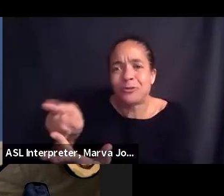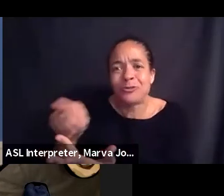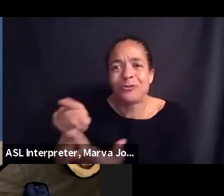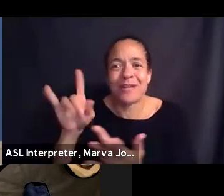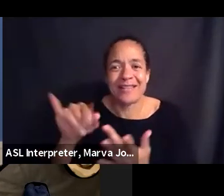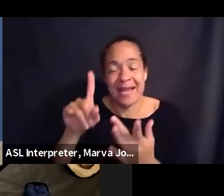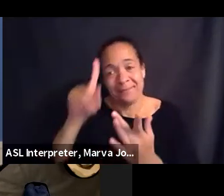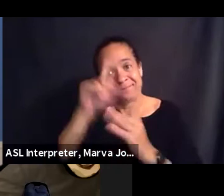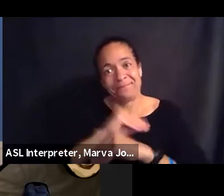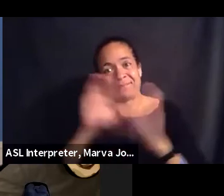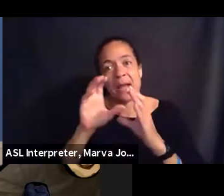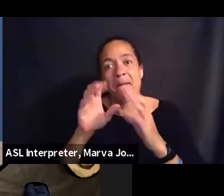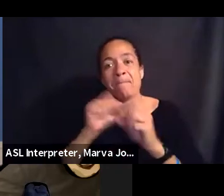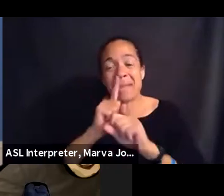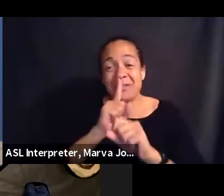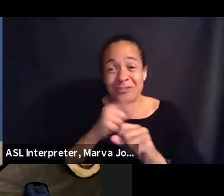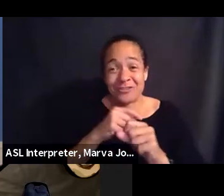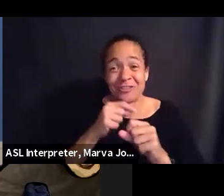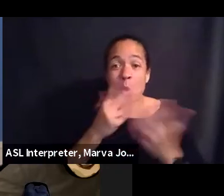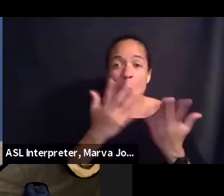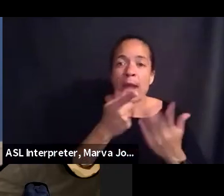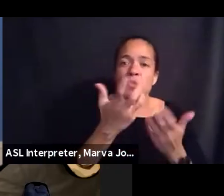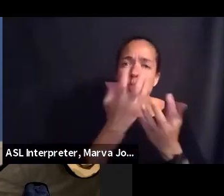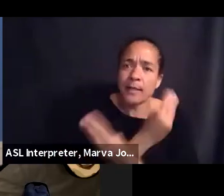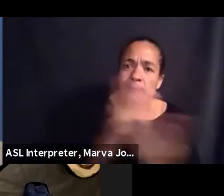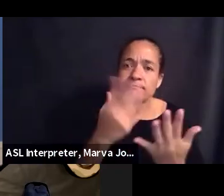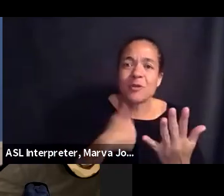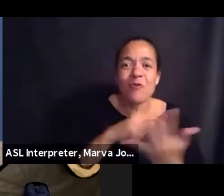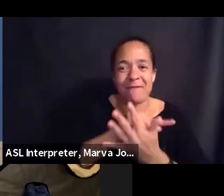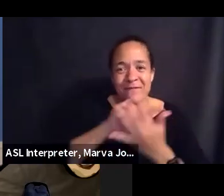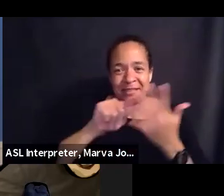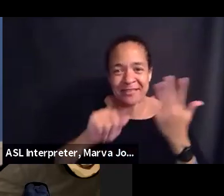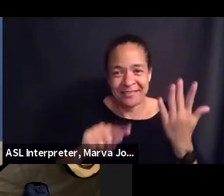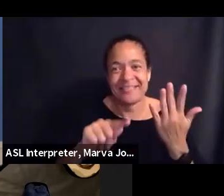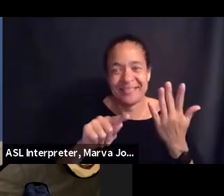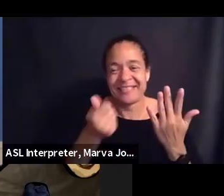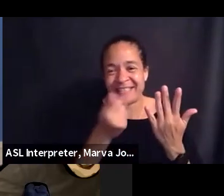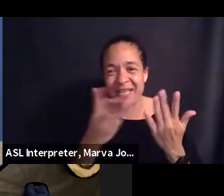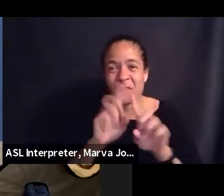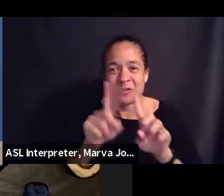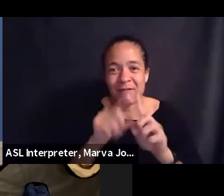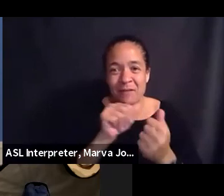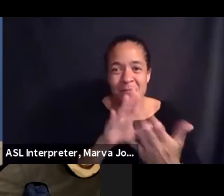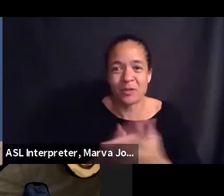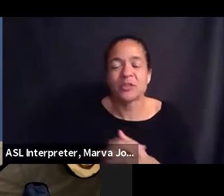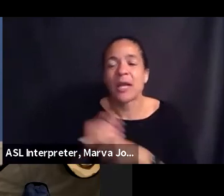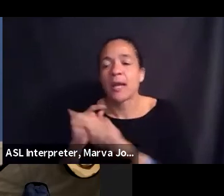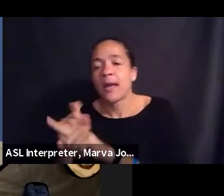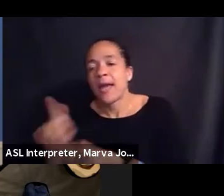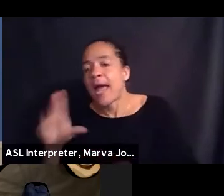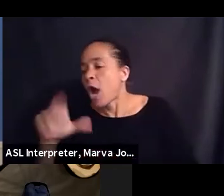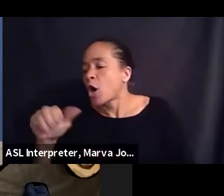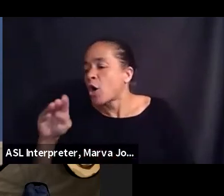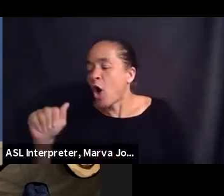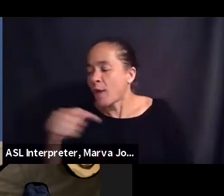making sure you have multiple versions of what you're sharing back. Carm, I'm going to put you on the spot. How'd they do? How are the communications coming